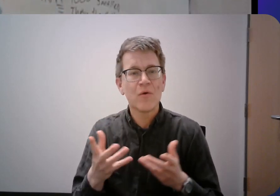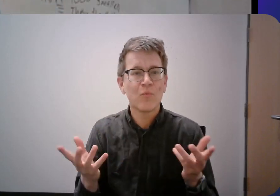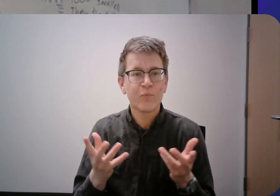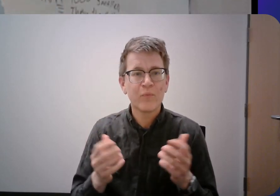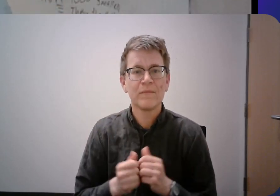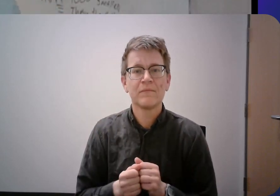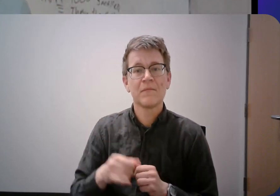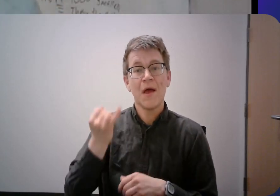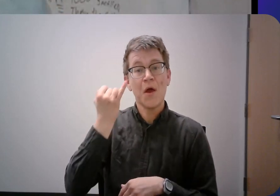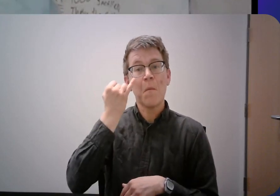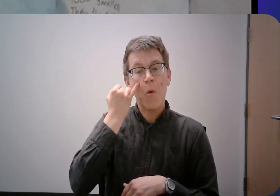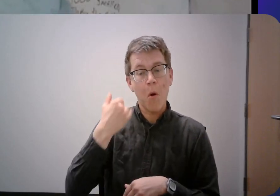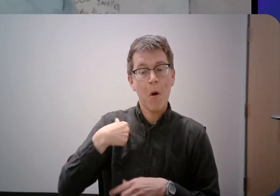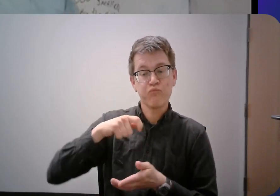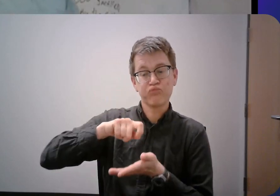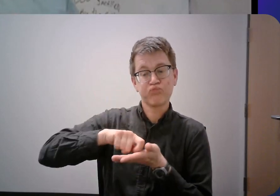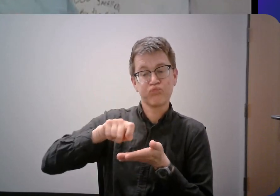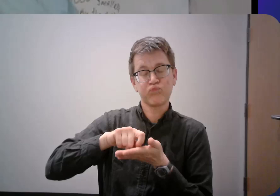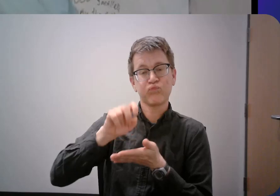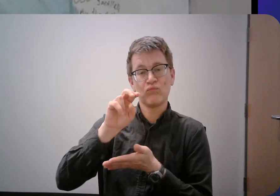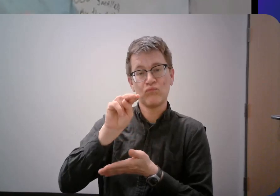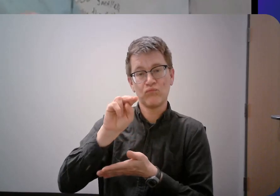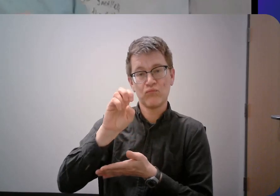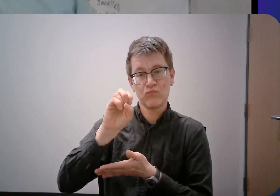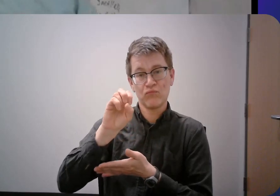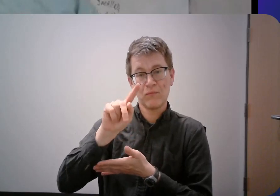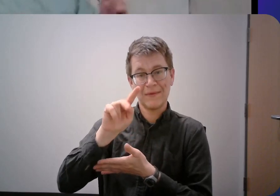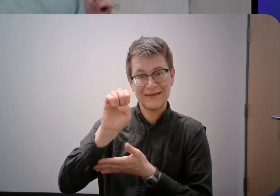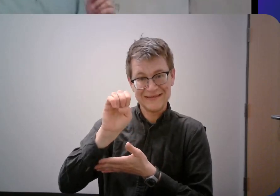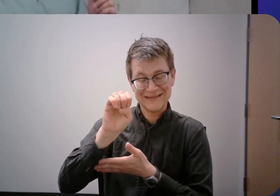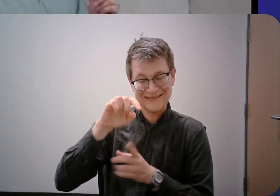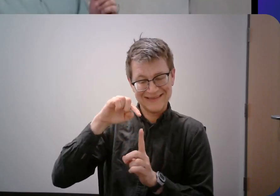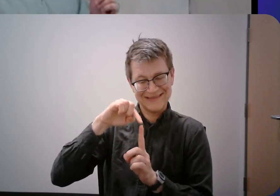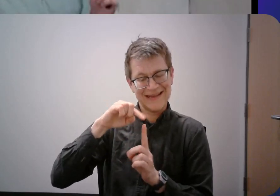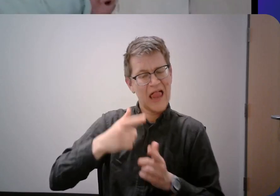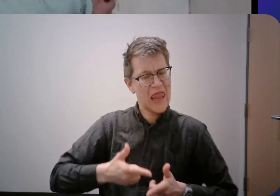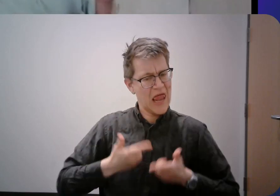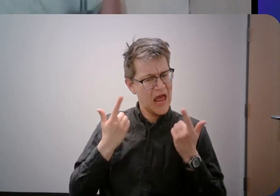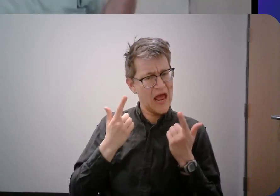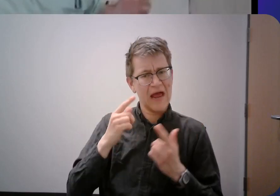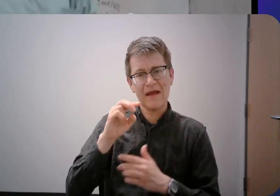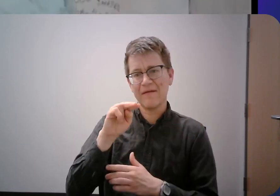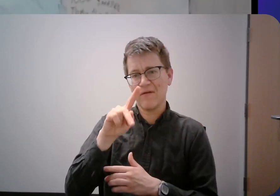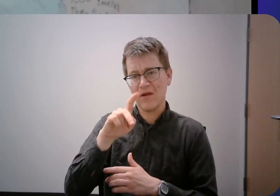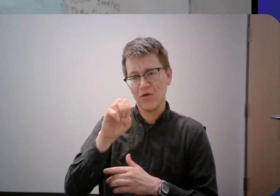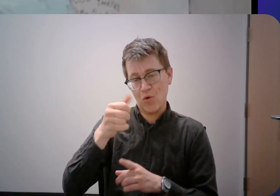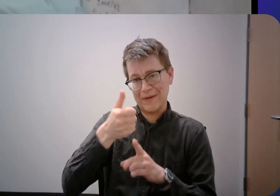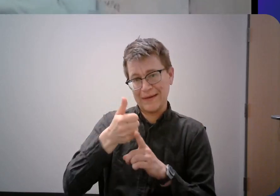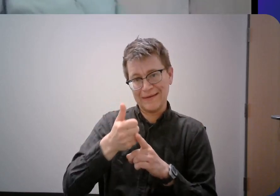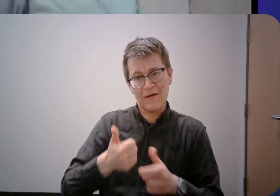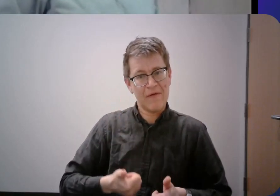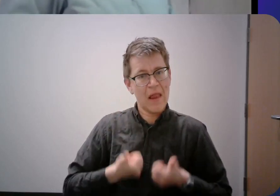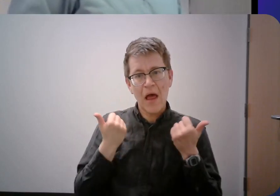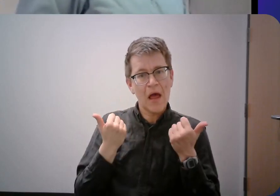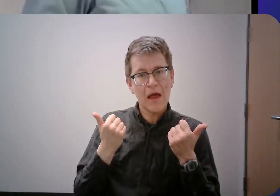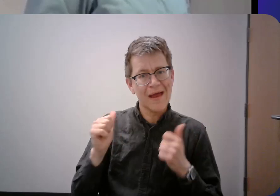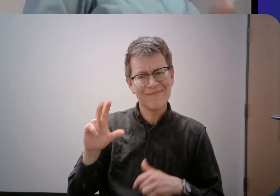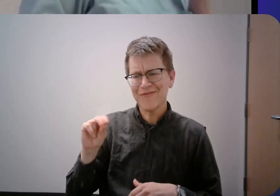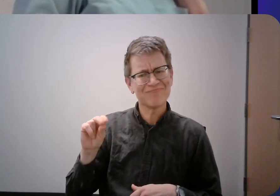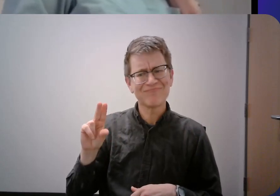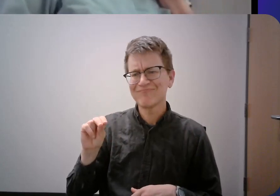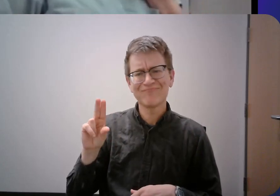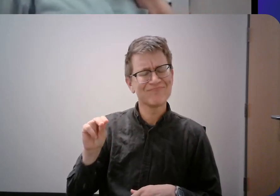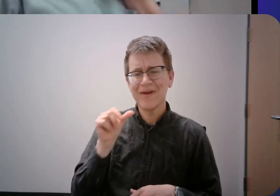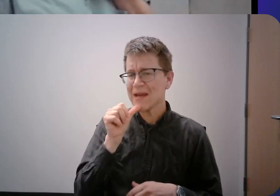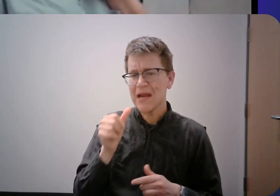is it alive? And the answer is no. Yes. No. But if you take this note, you read it, and you actually